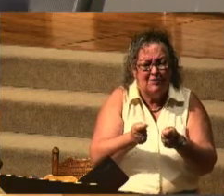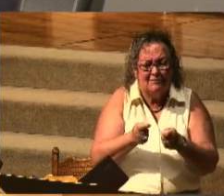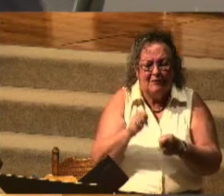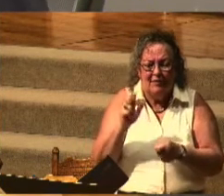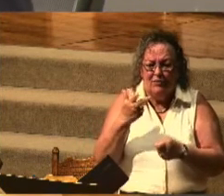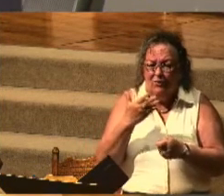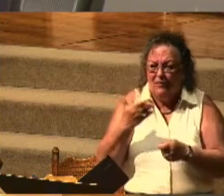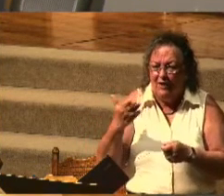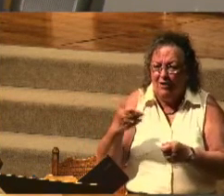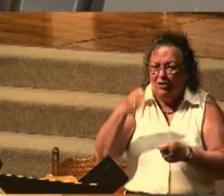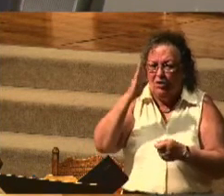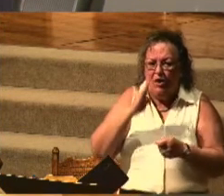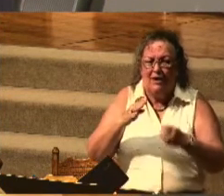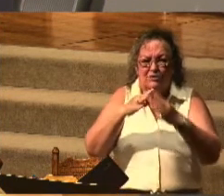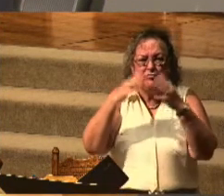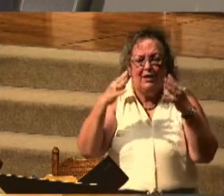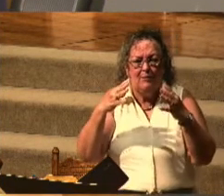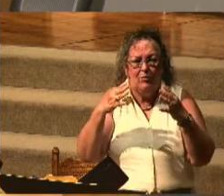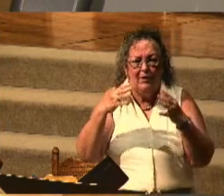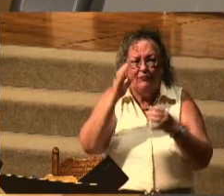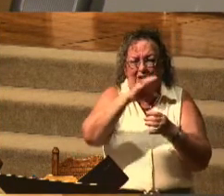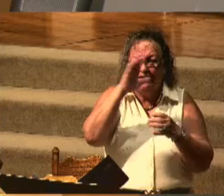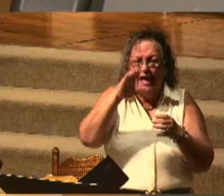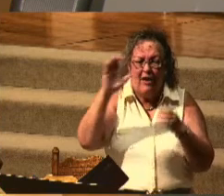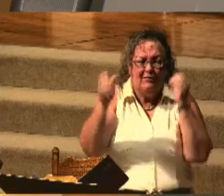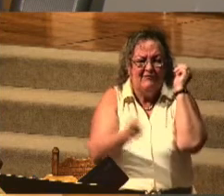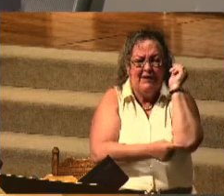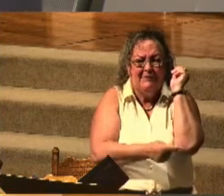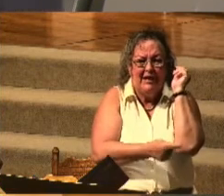thing, God's rainbow is every cloud of temptation.